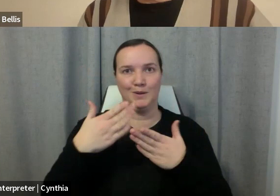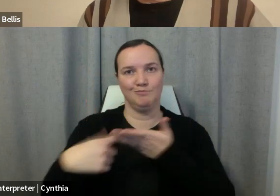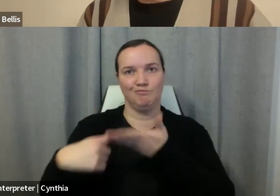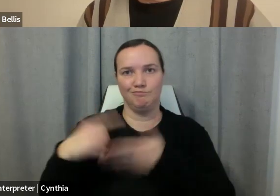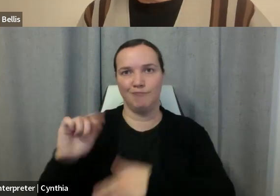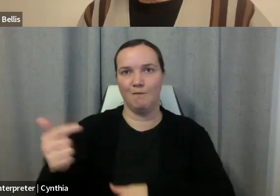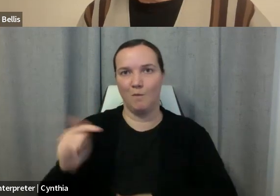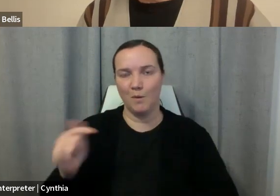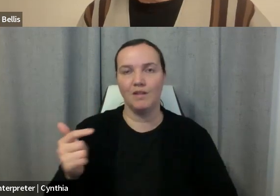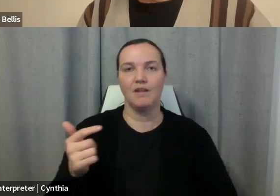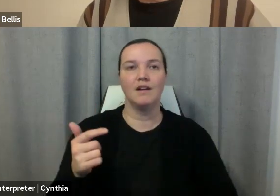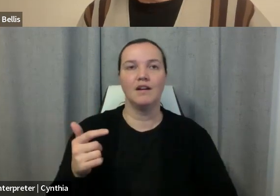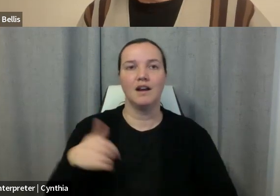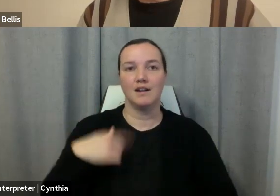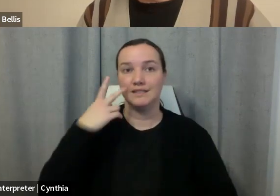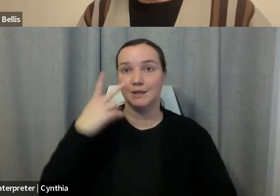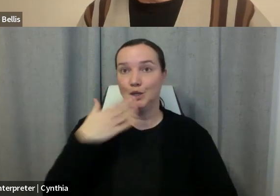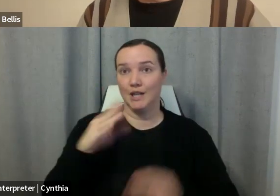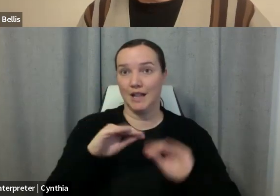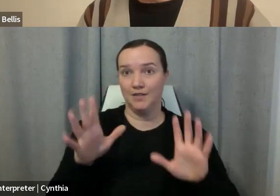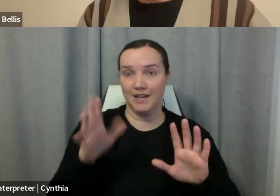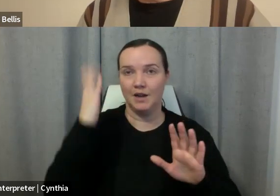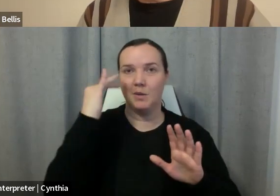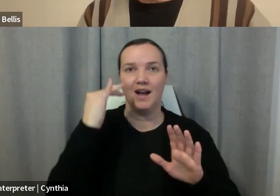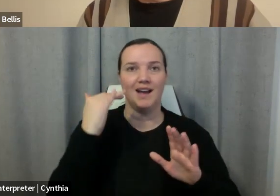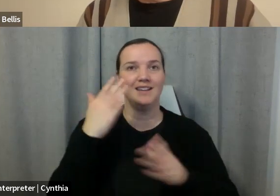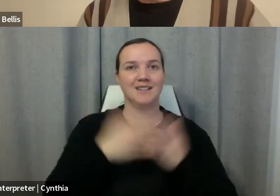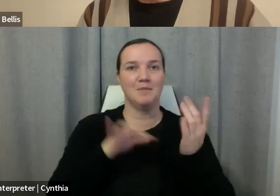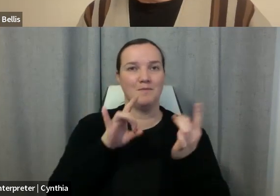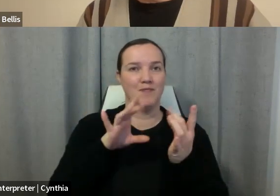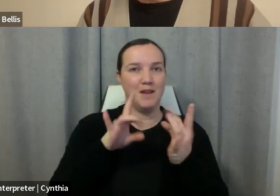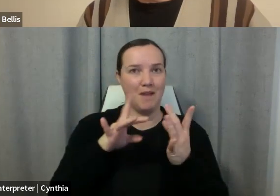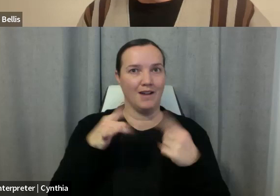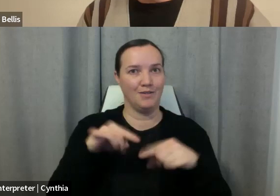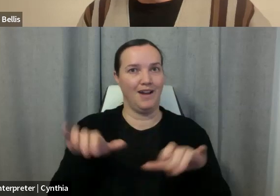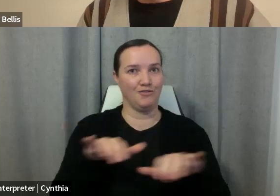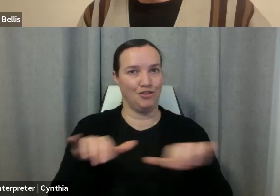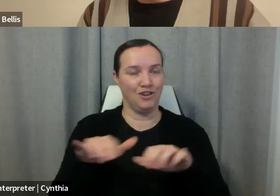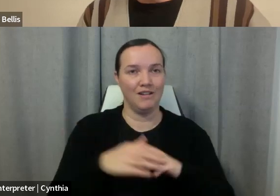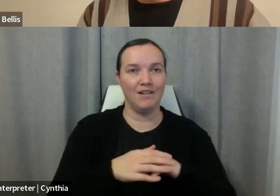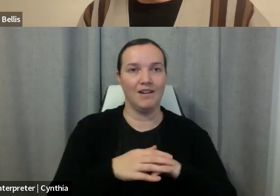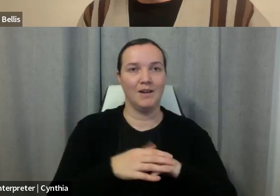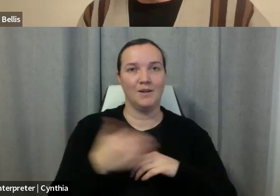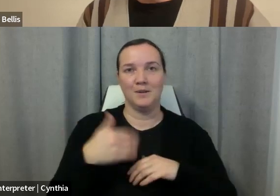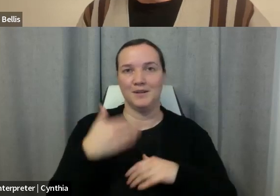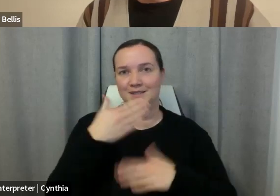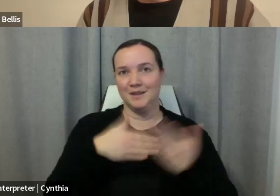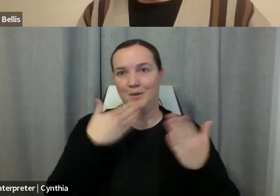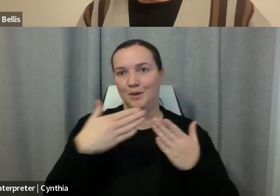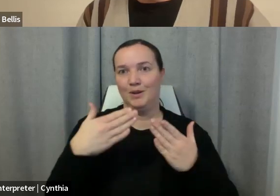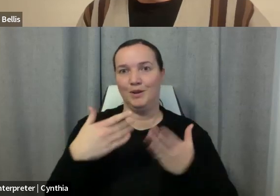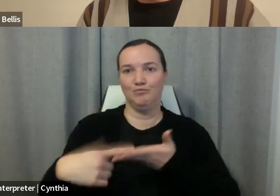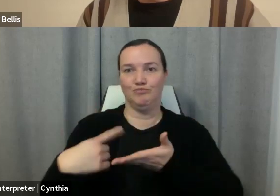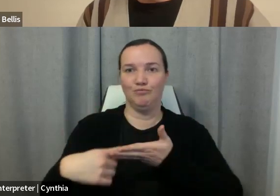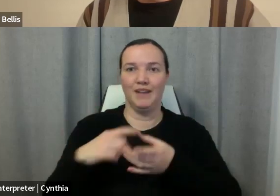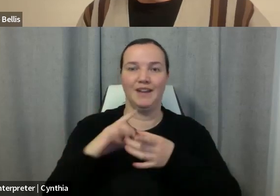I'm seeing here a good clarification. Here's some talk about feedback in action. You know, some good dialogue here around